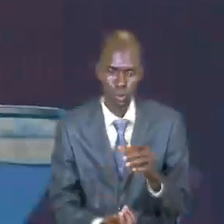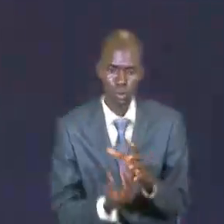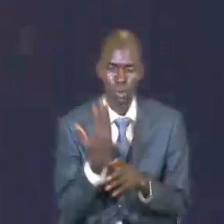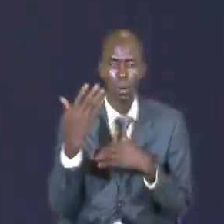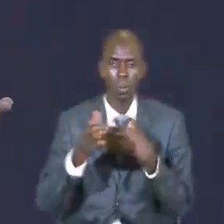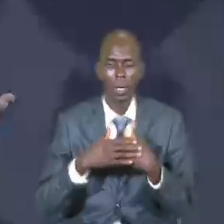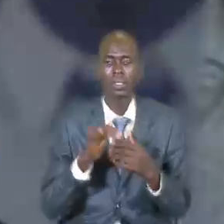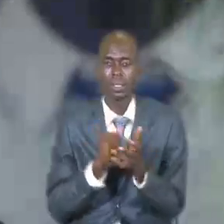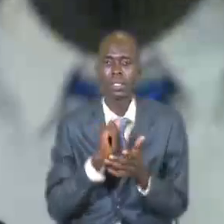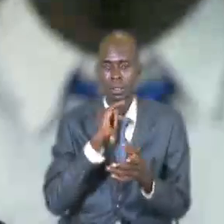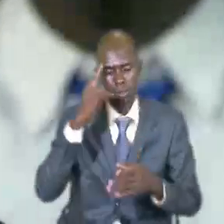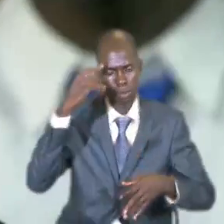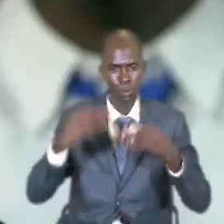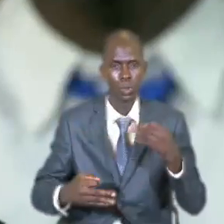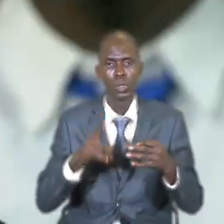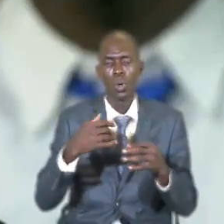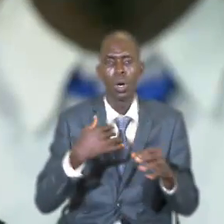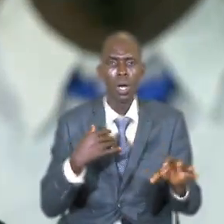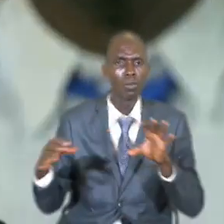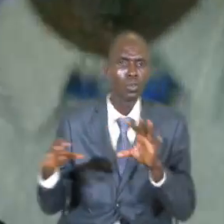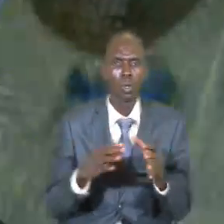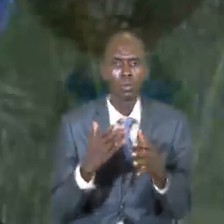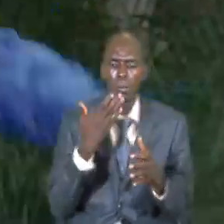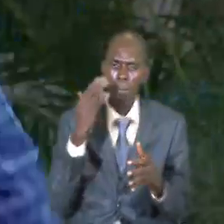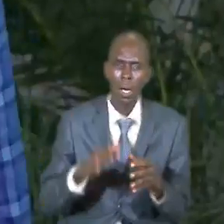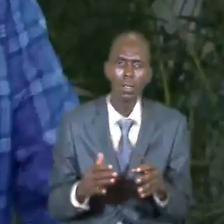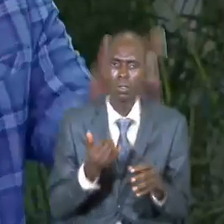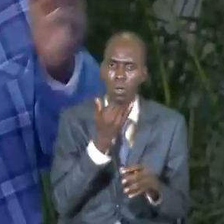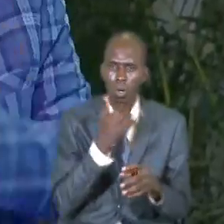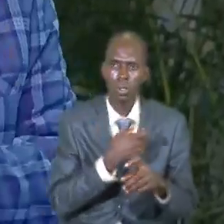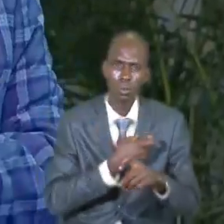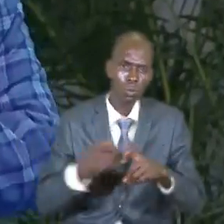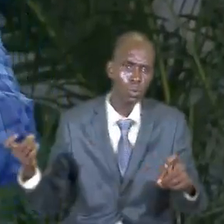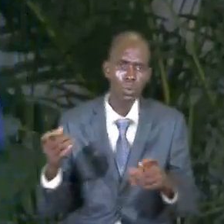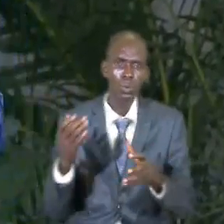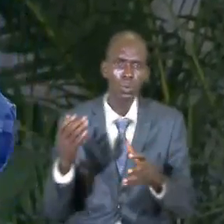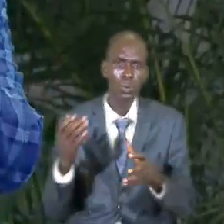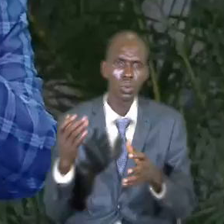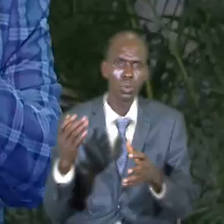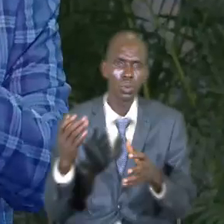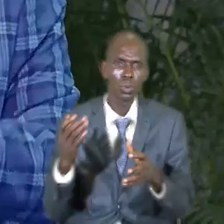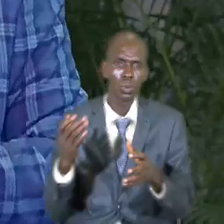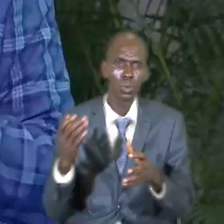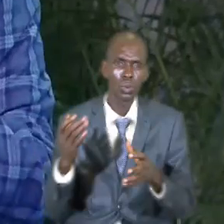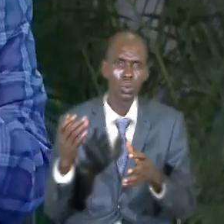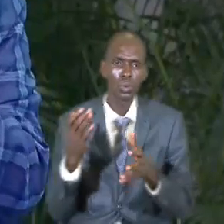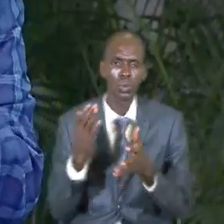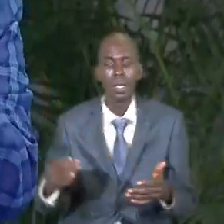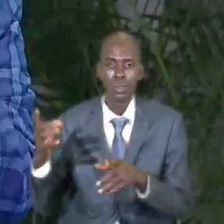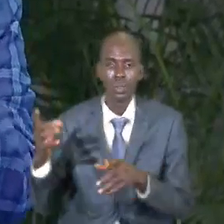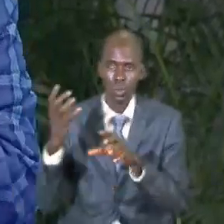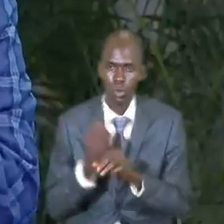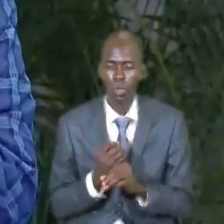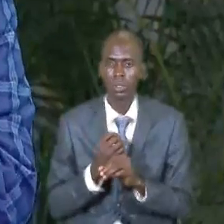things. You have injured your life. And then God said, that's it, final. That is justice. But the man said, if I had